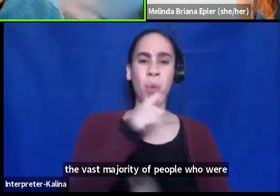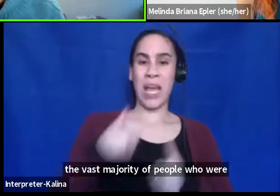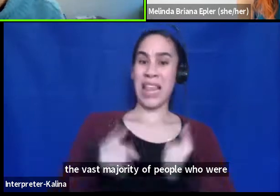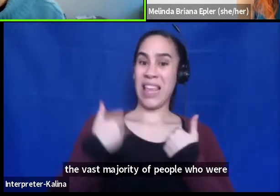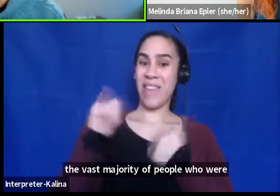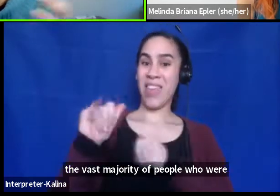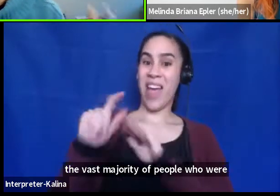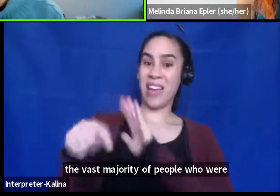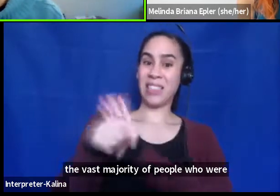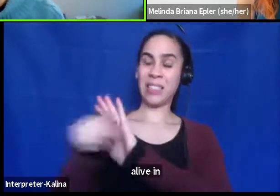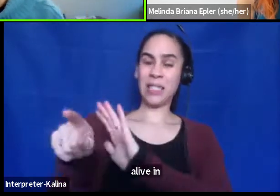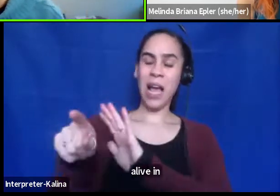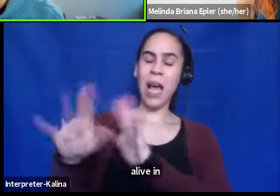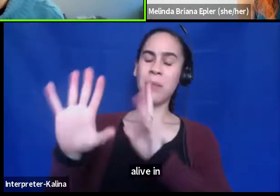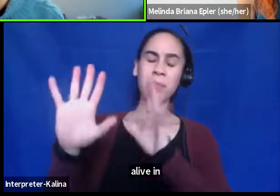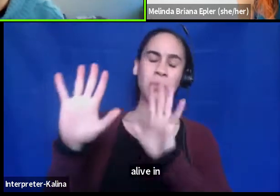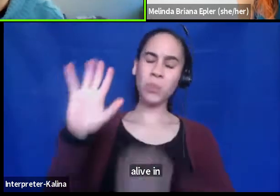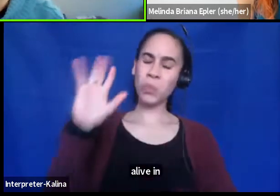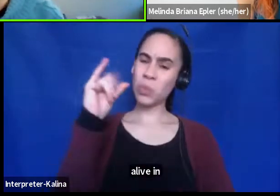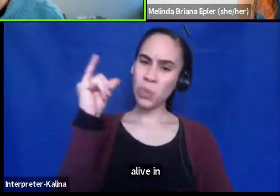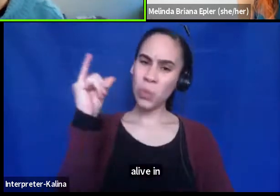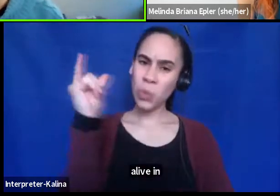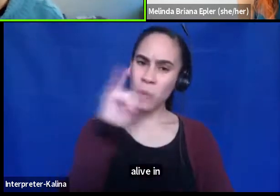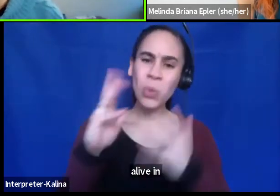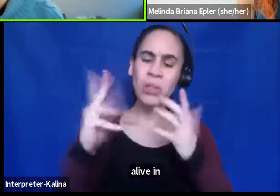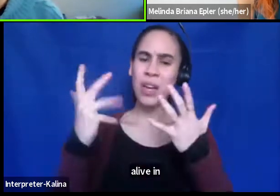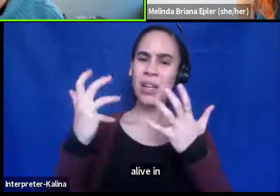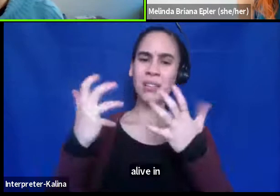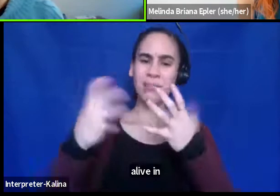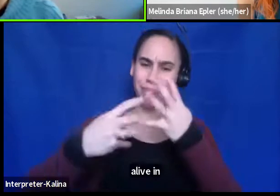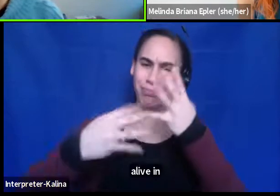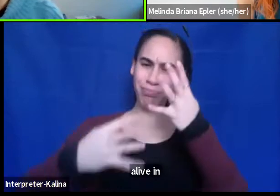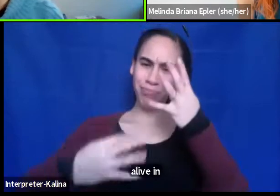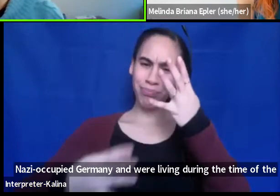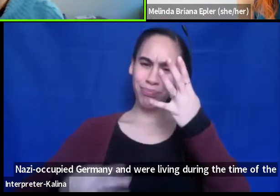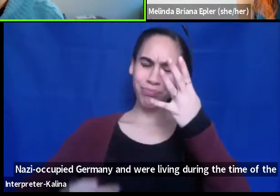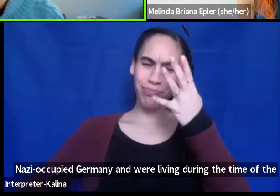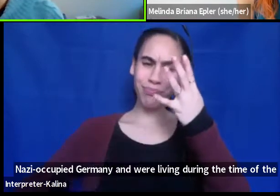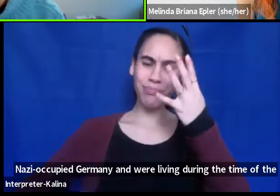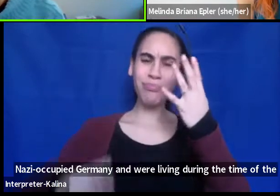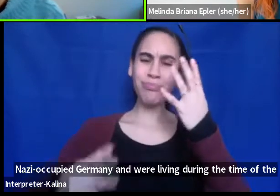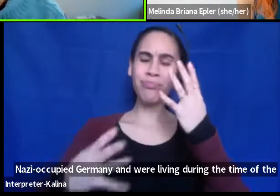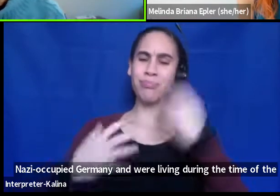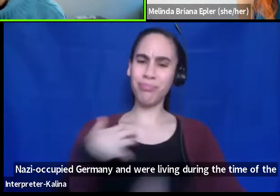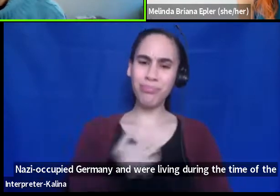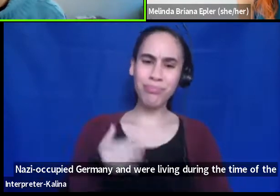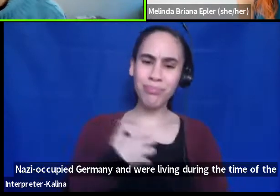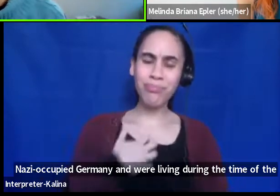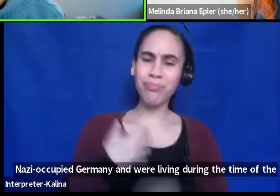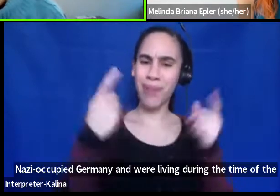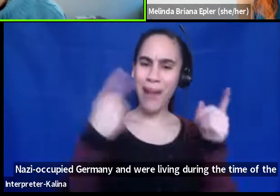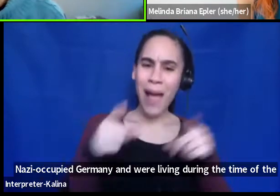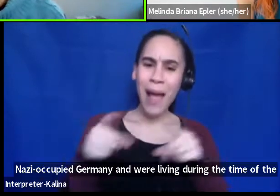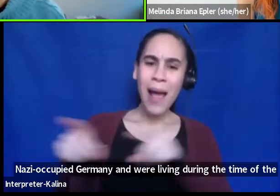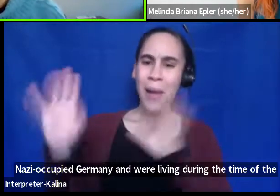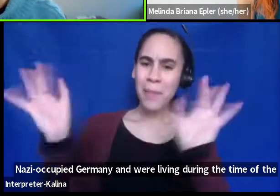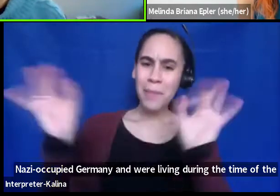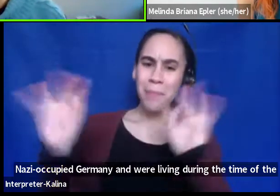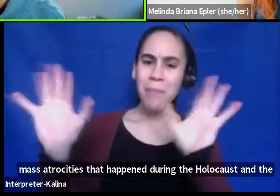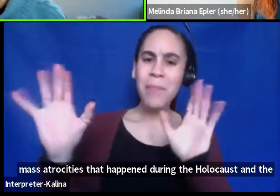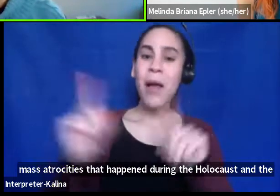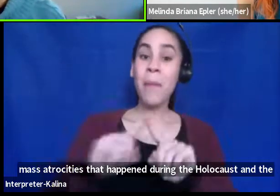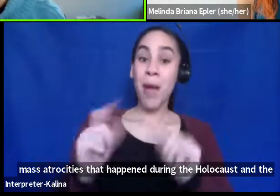mass atrocities that happened during the Holocaust and the annihilation of more than 11 million people, most of the people were not